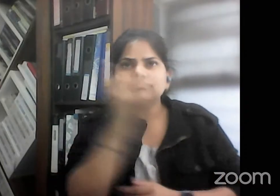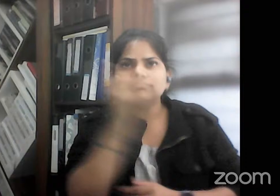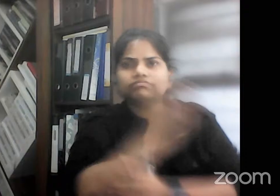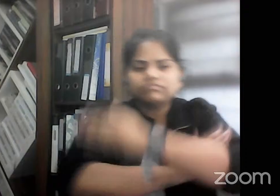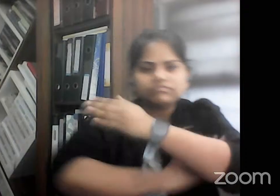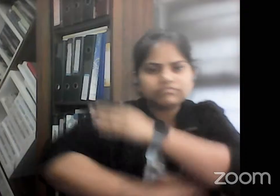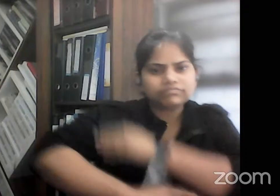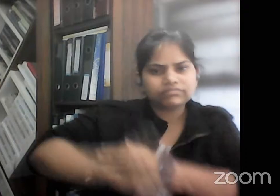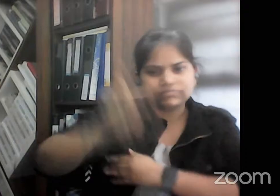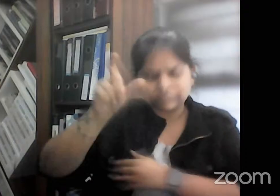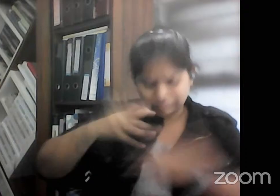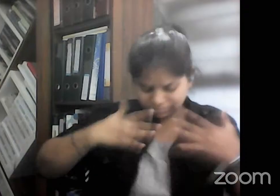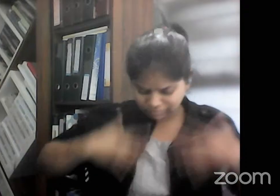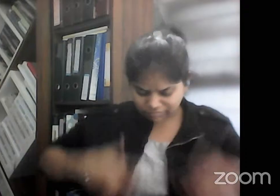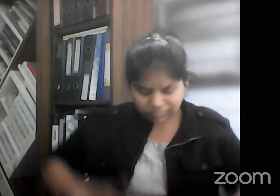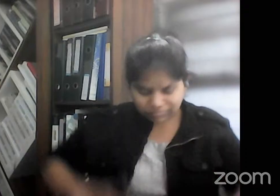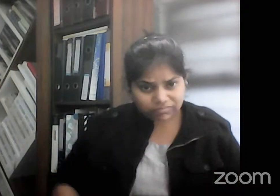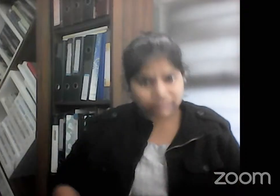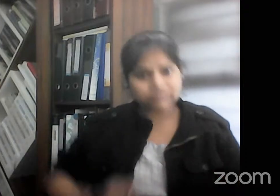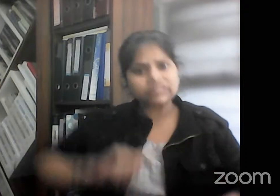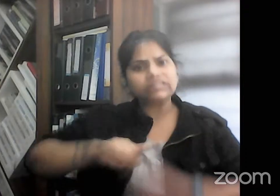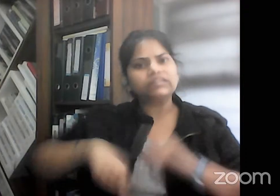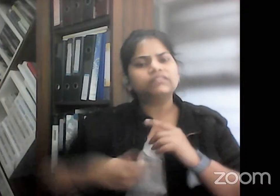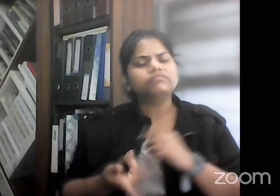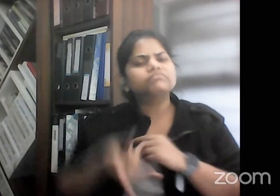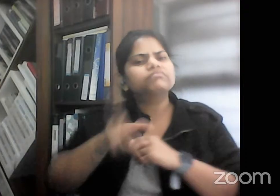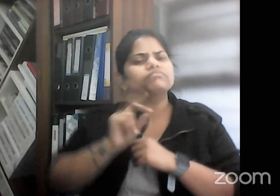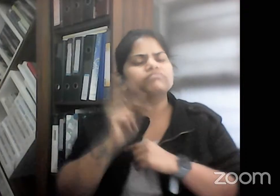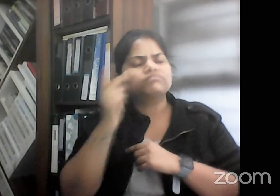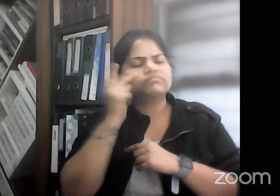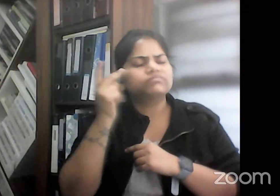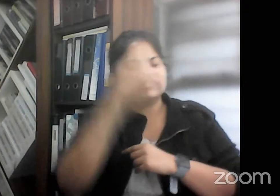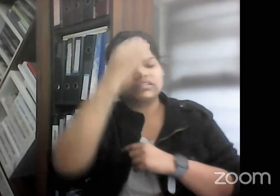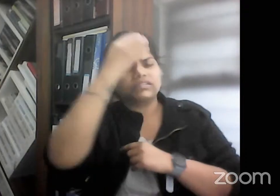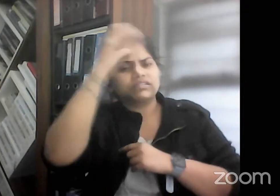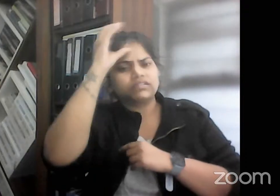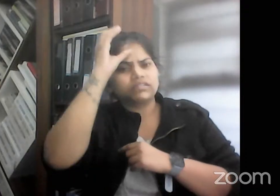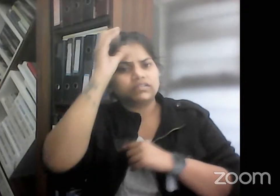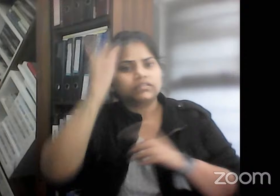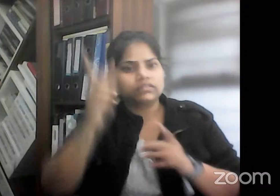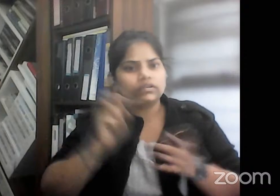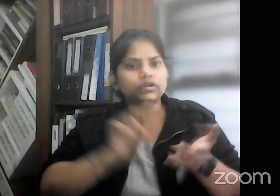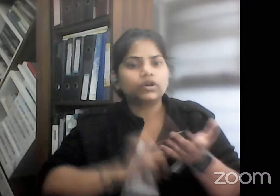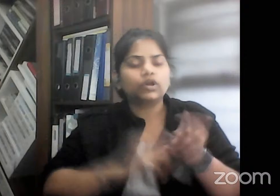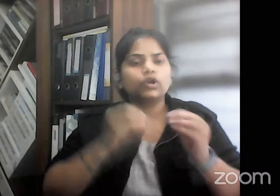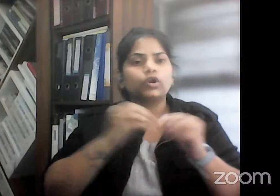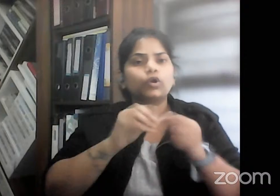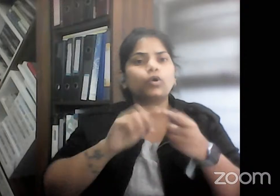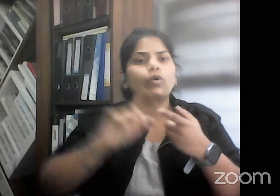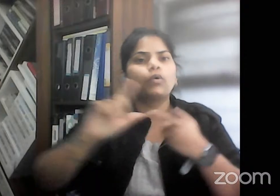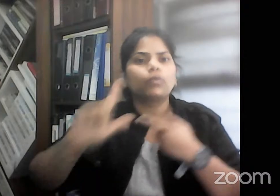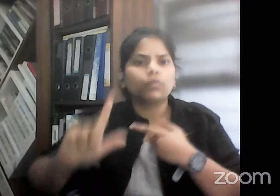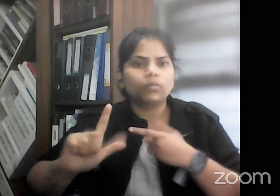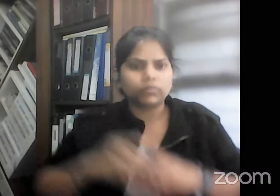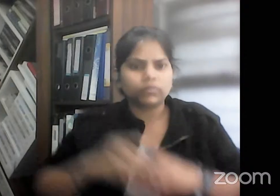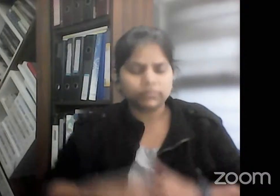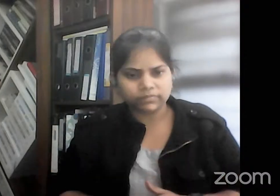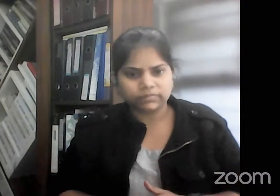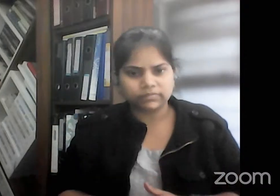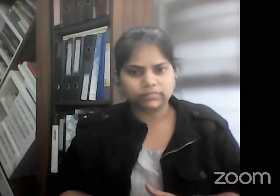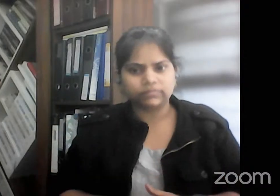must return to the concept of the norm, the normal body. So much of writing